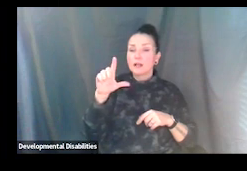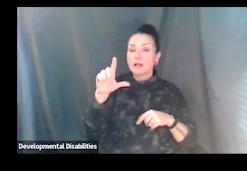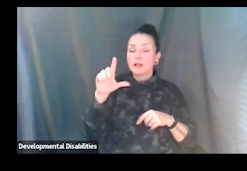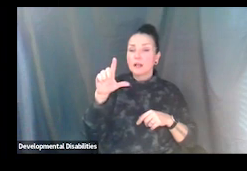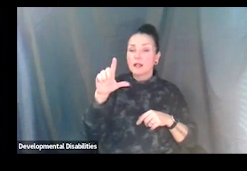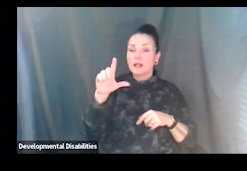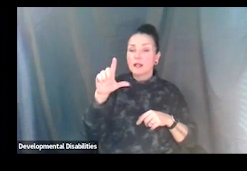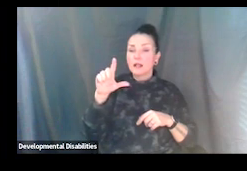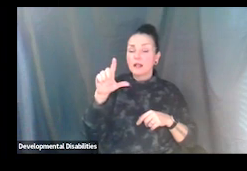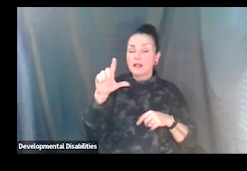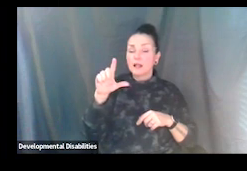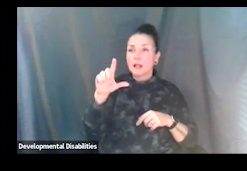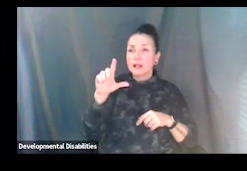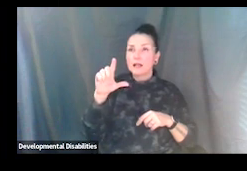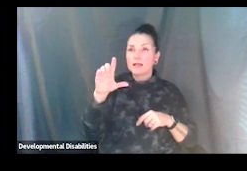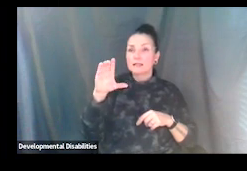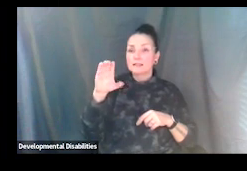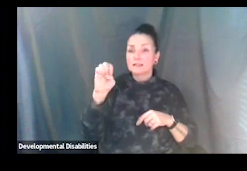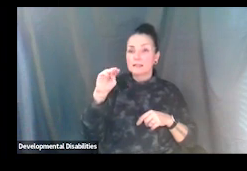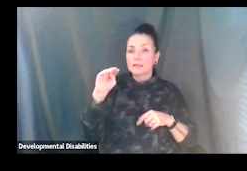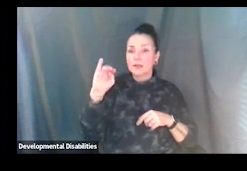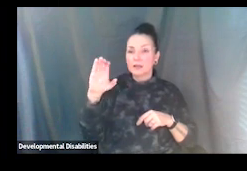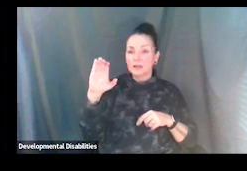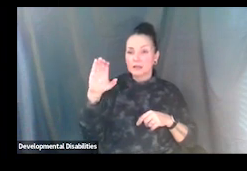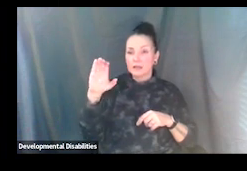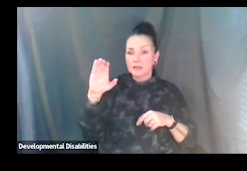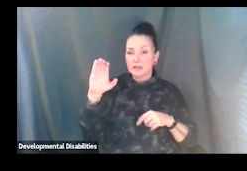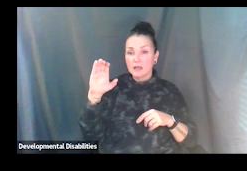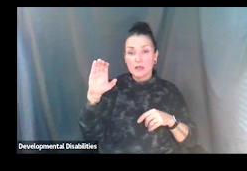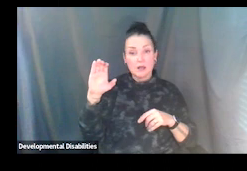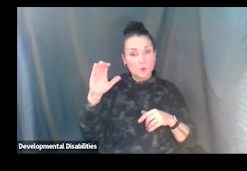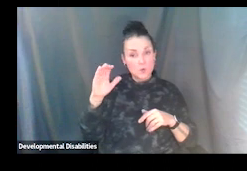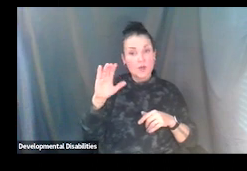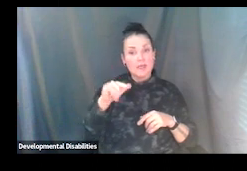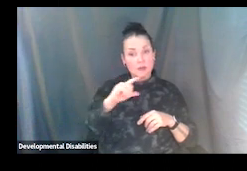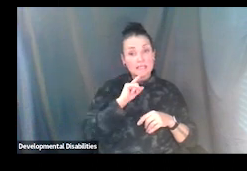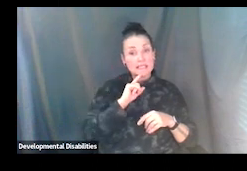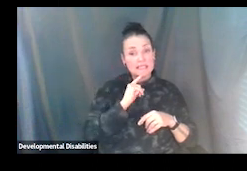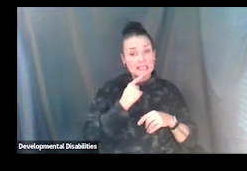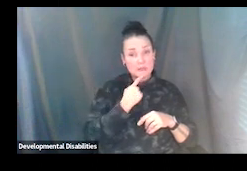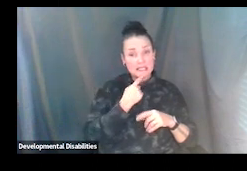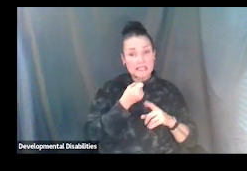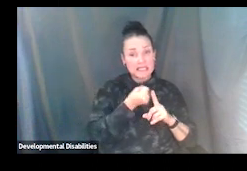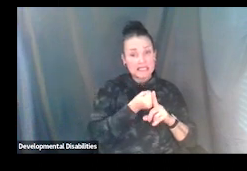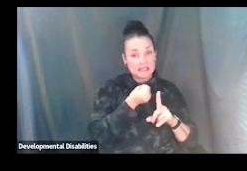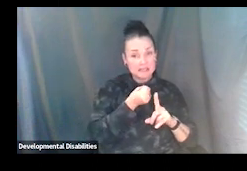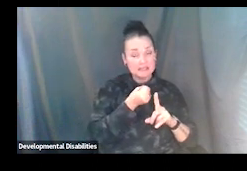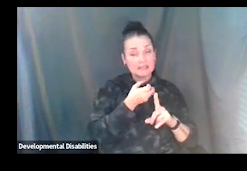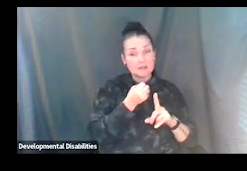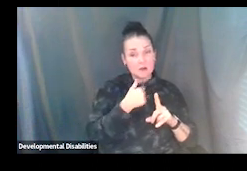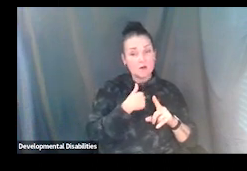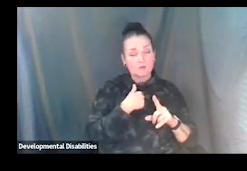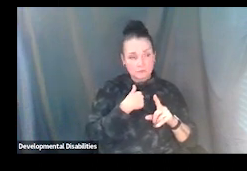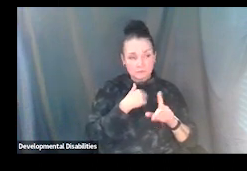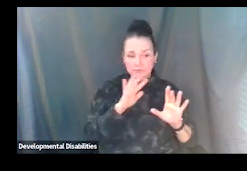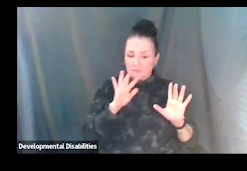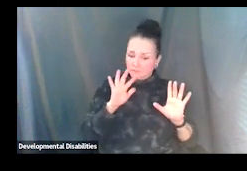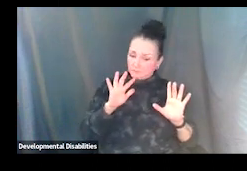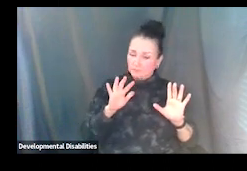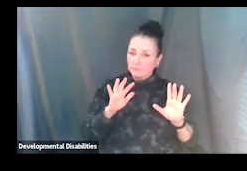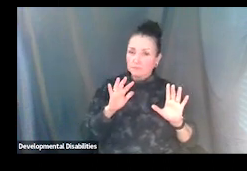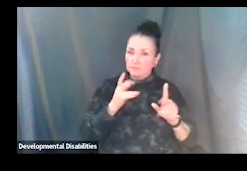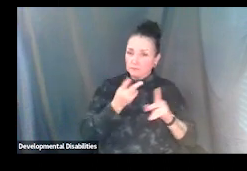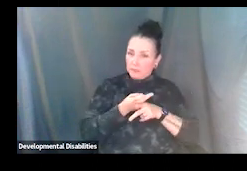the biochemical and the neurological effects of medications, those are important. But I think you've given us a very good